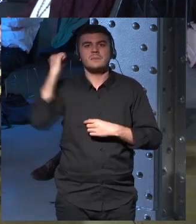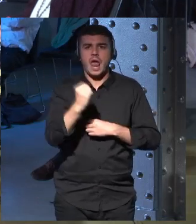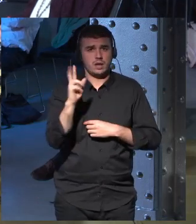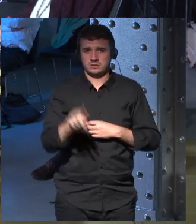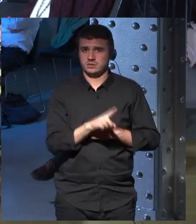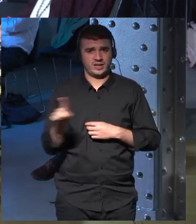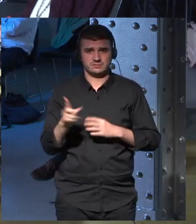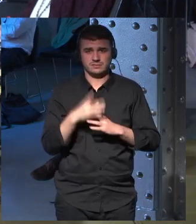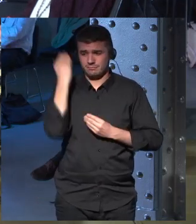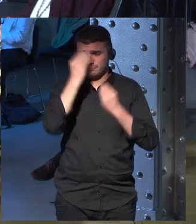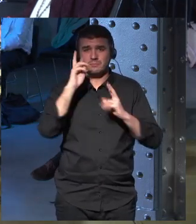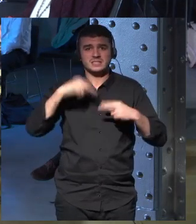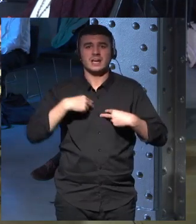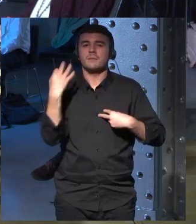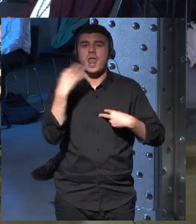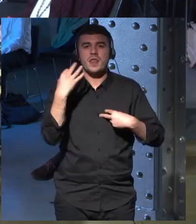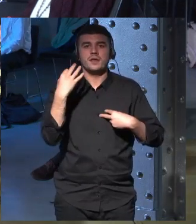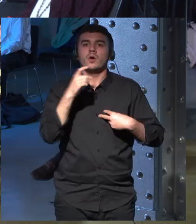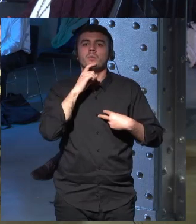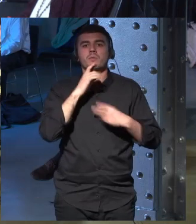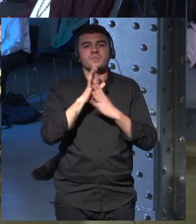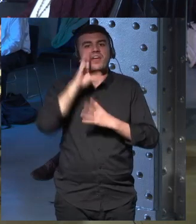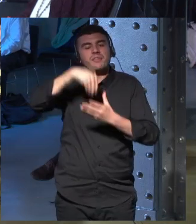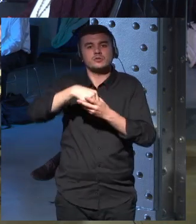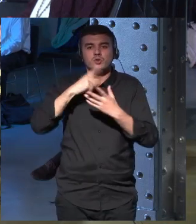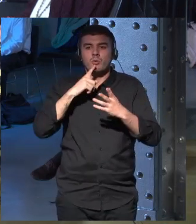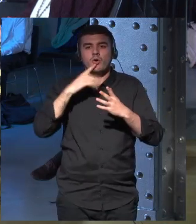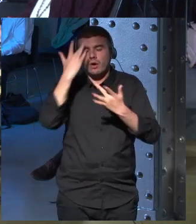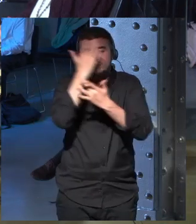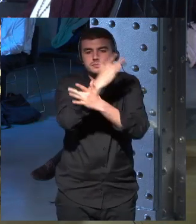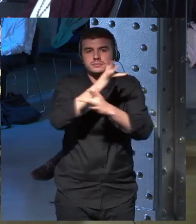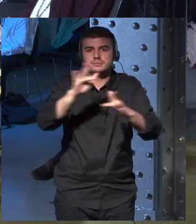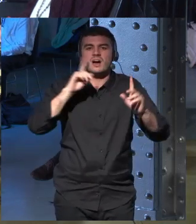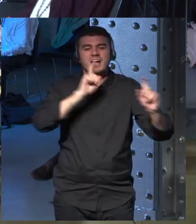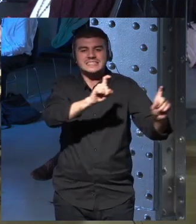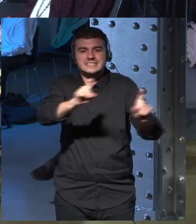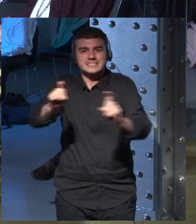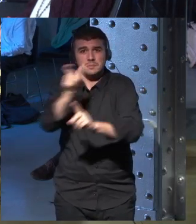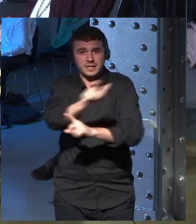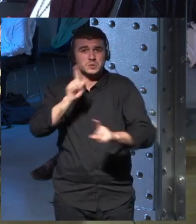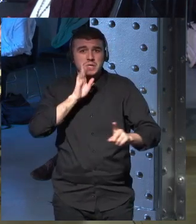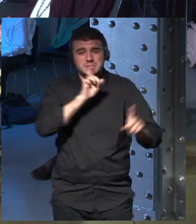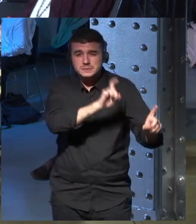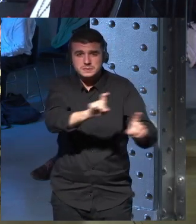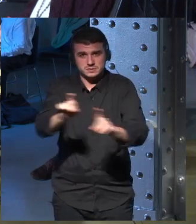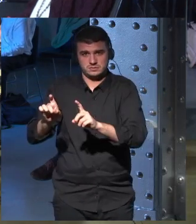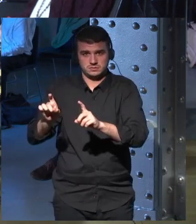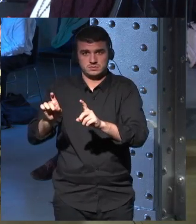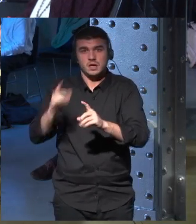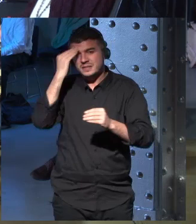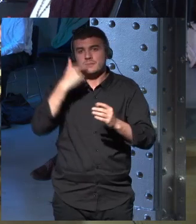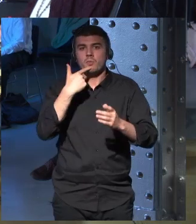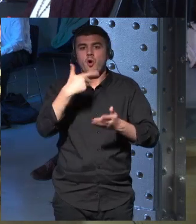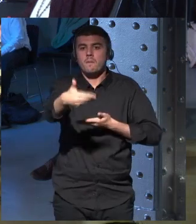thought of themselves as involved in a civilizing mission. They were claiming a new land